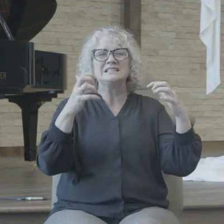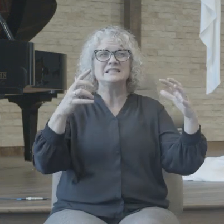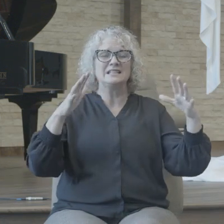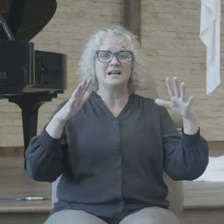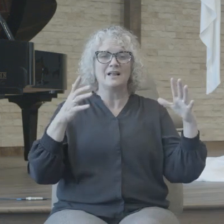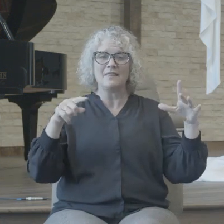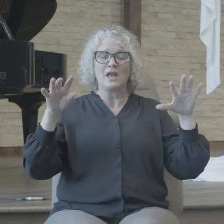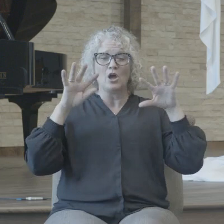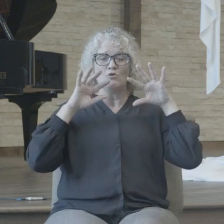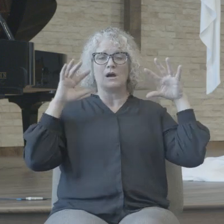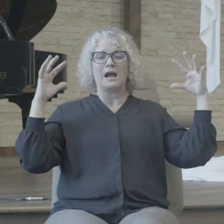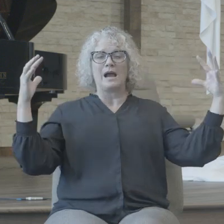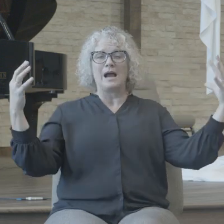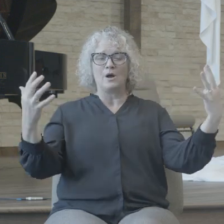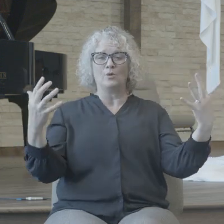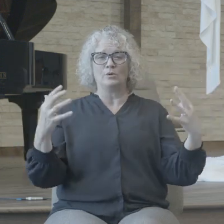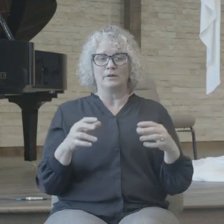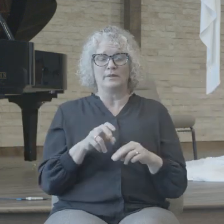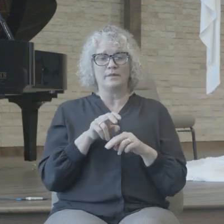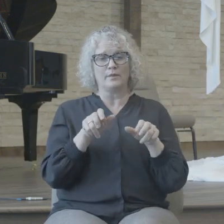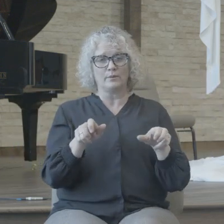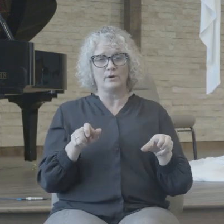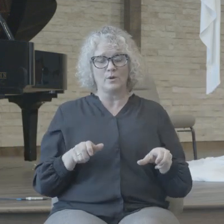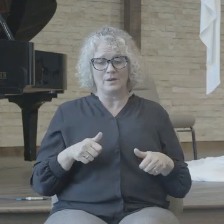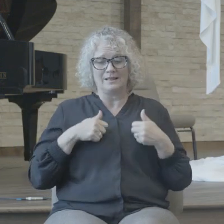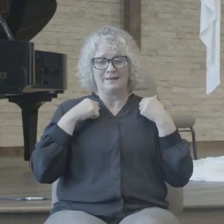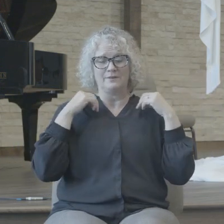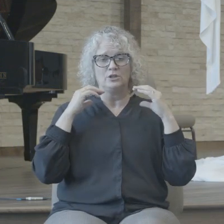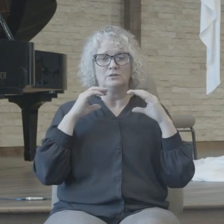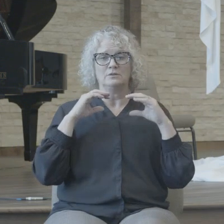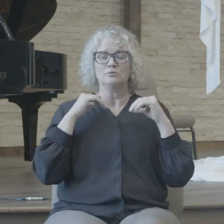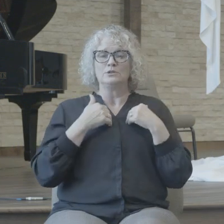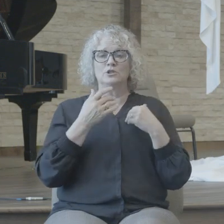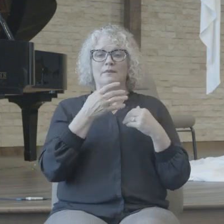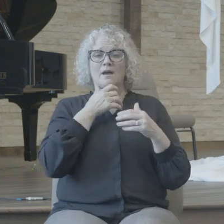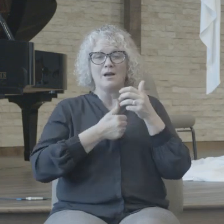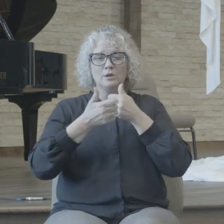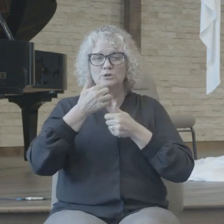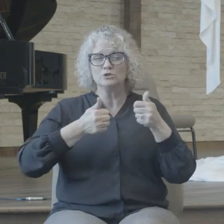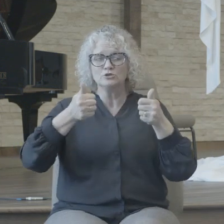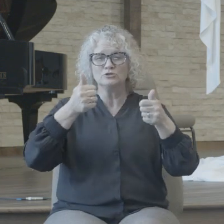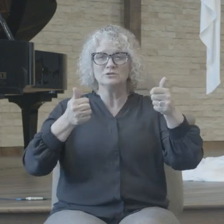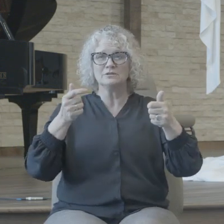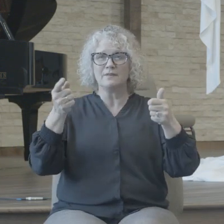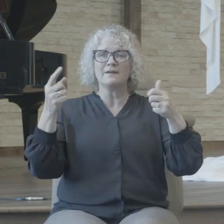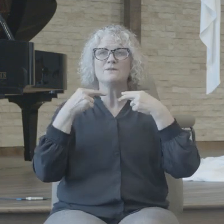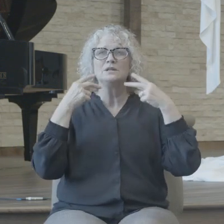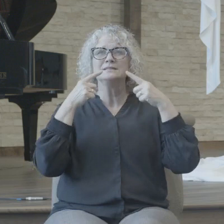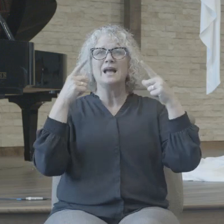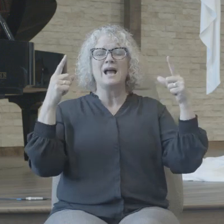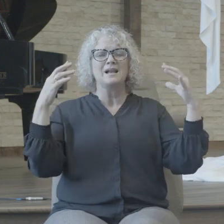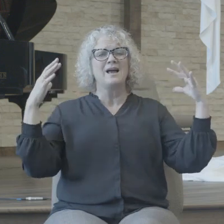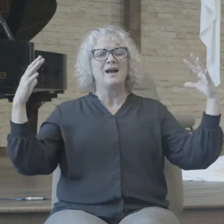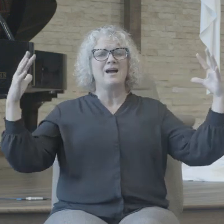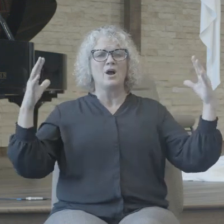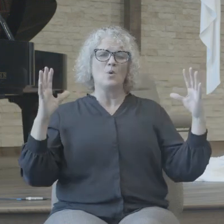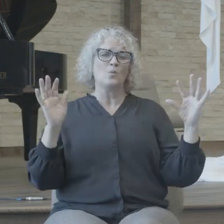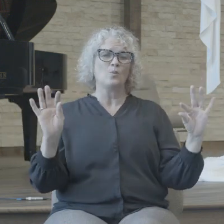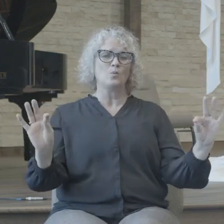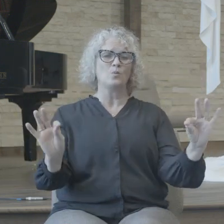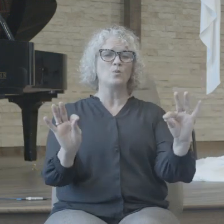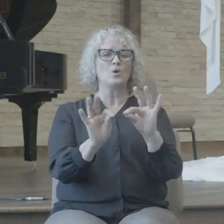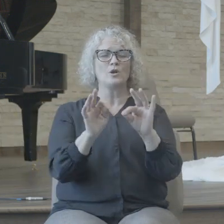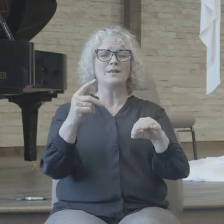the throne and the living creatures and the elders. In a loud voice, they were saying, "Worthy is the Lamb who was